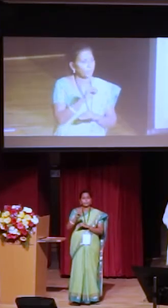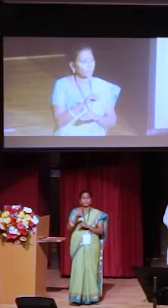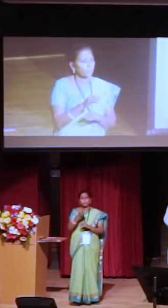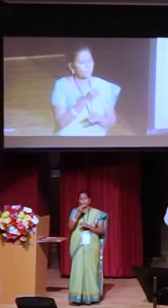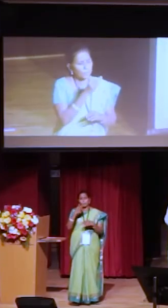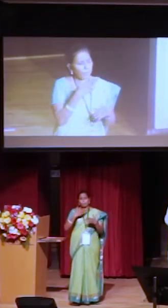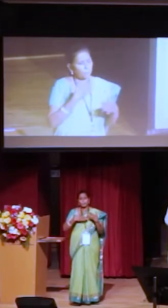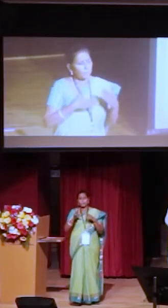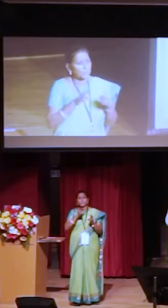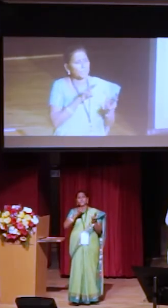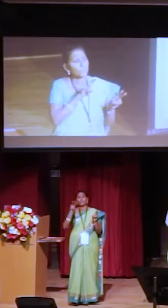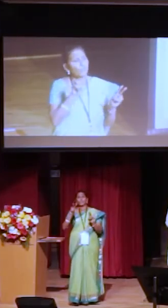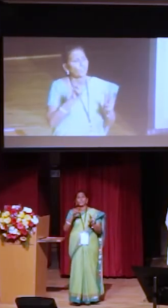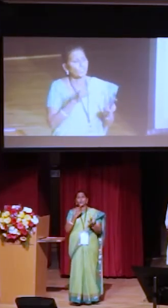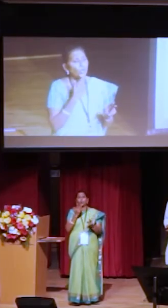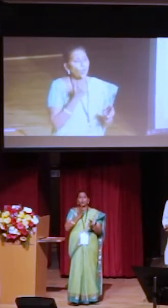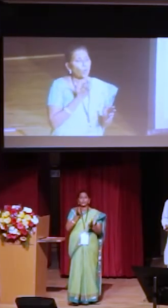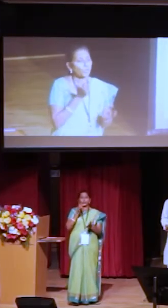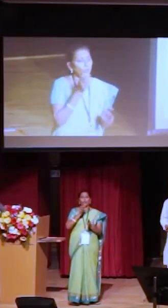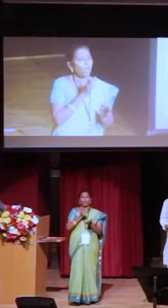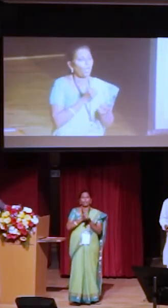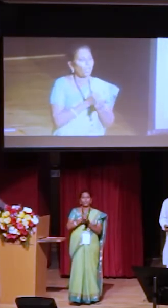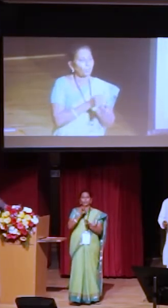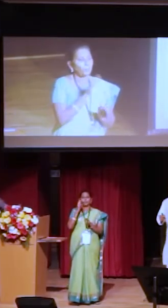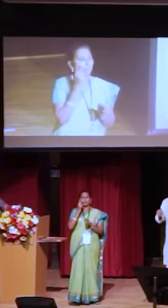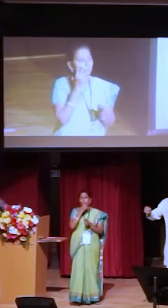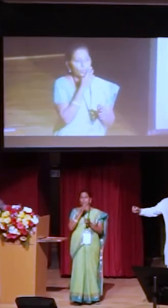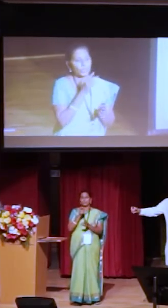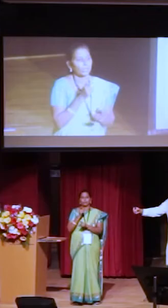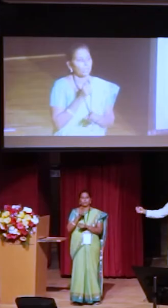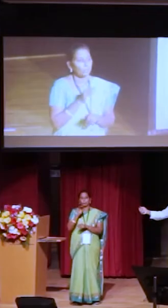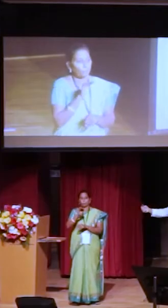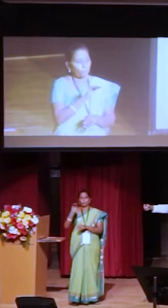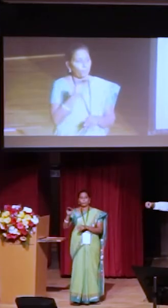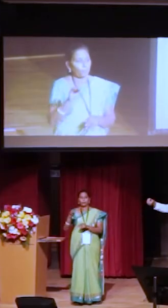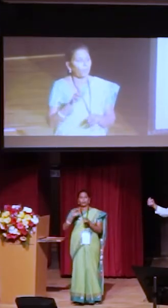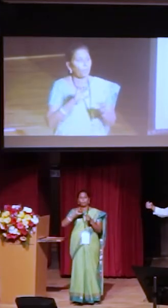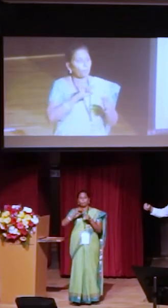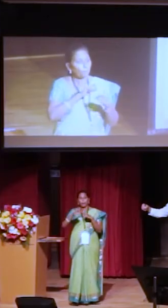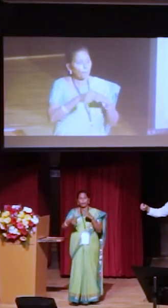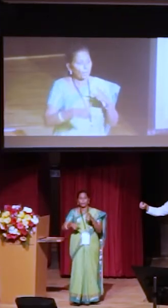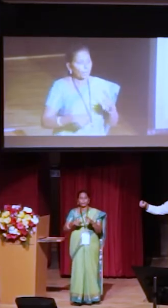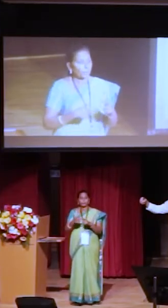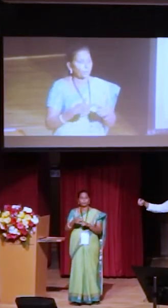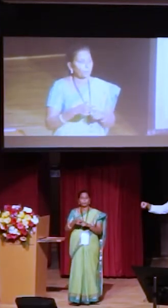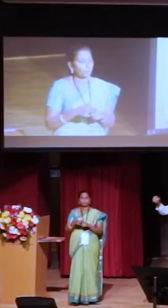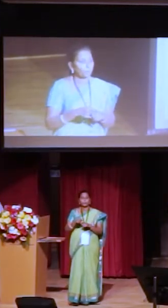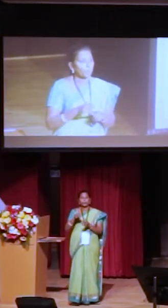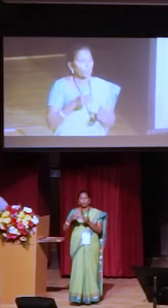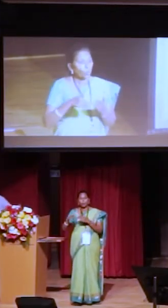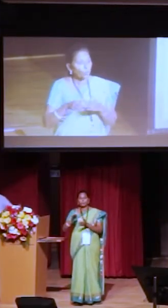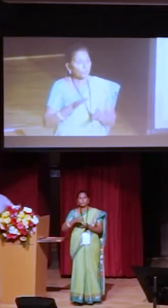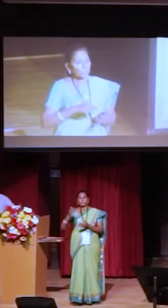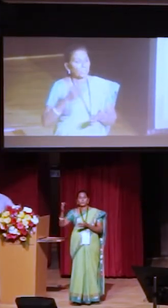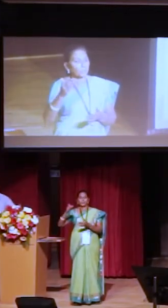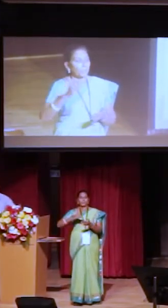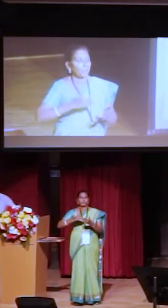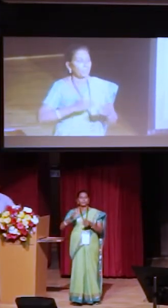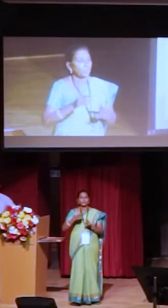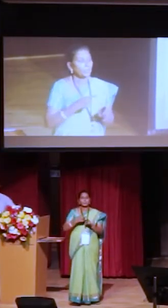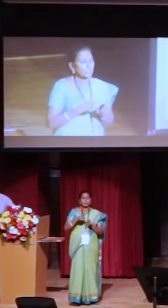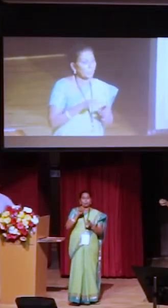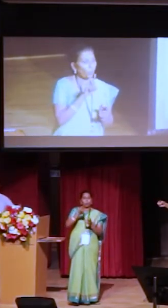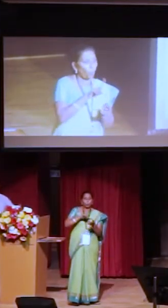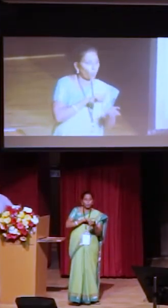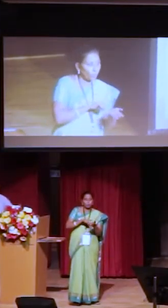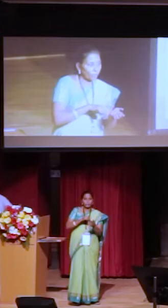many passionate volunteers who want to help these children. But just the commute, Bangalore, yeah, forget it. You cannot go from here to here just to spend 1